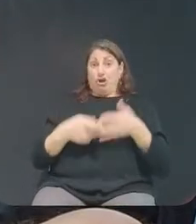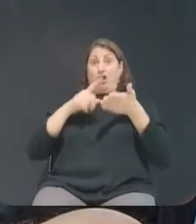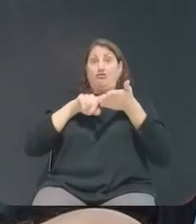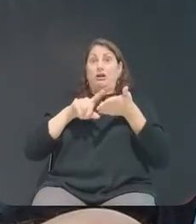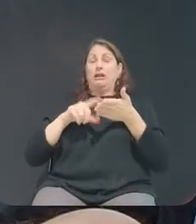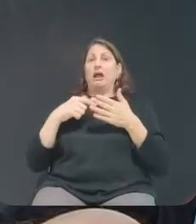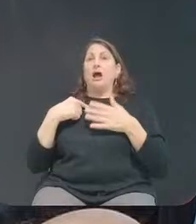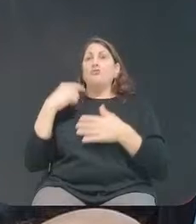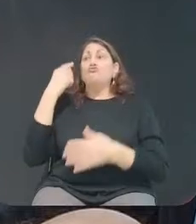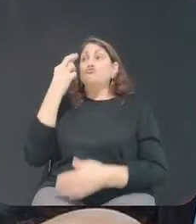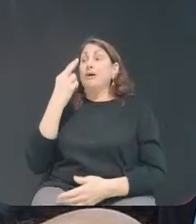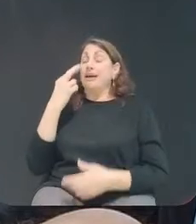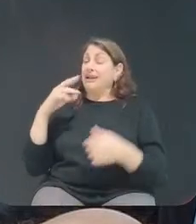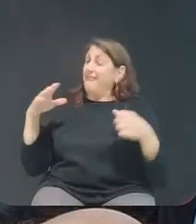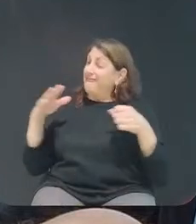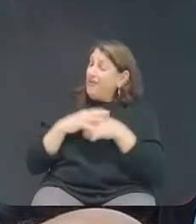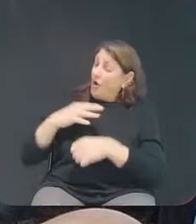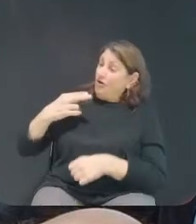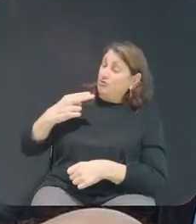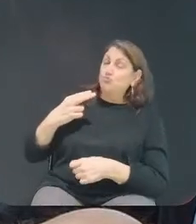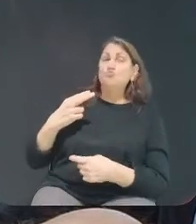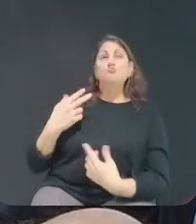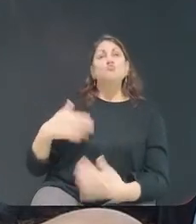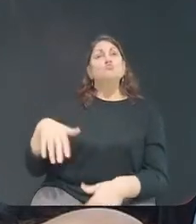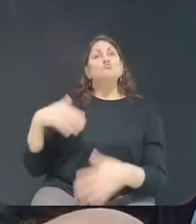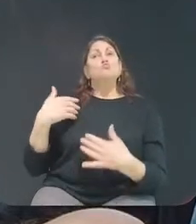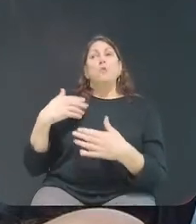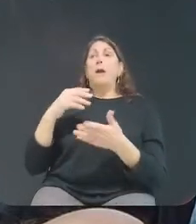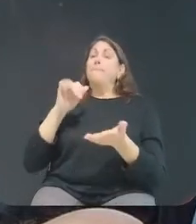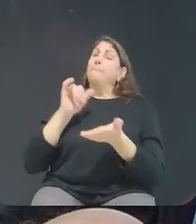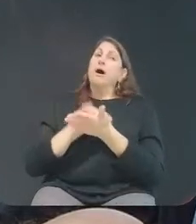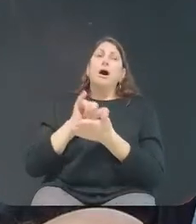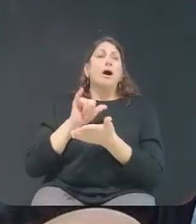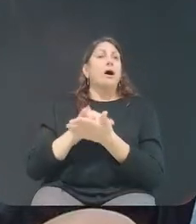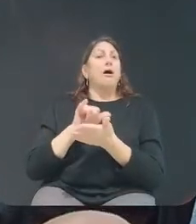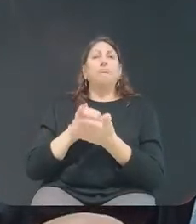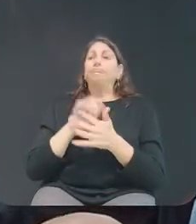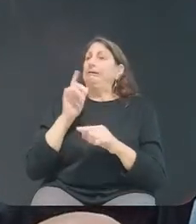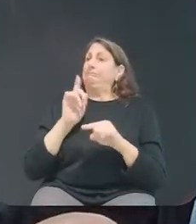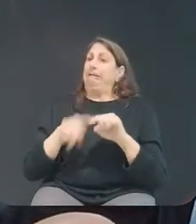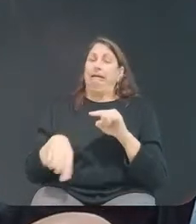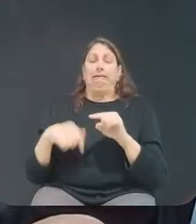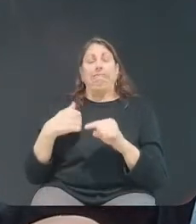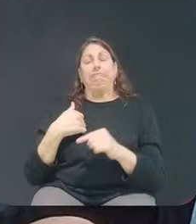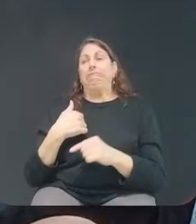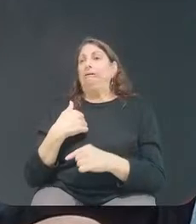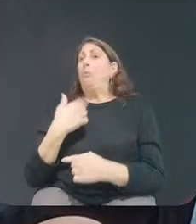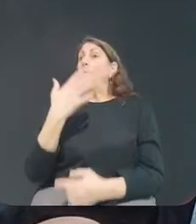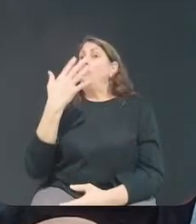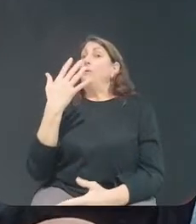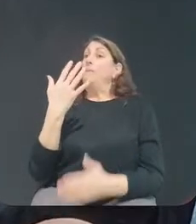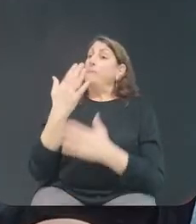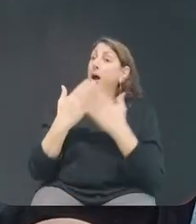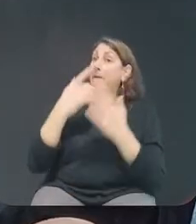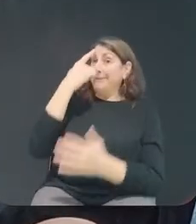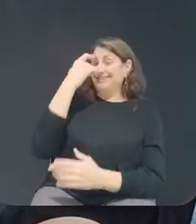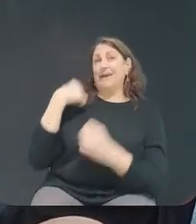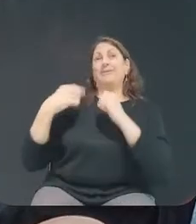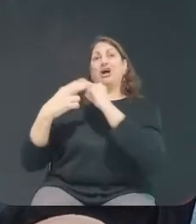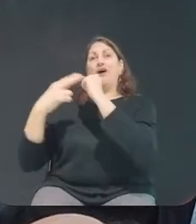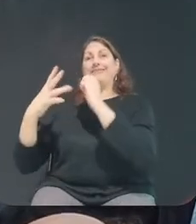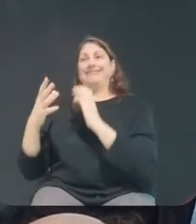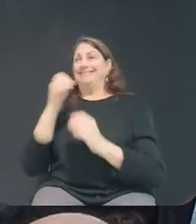realized that a comprehensive history would be almost impossible for me to do. Partly because, as Anne noted, we're archivists and